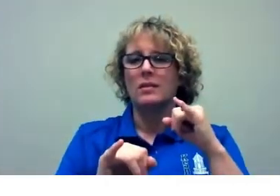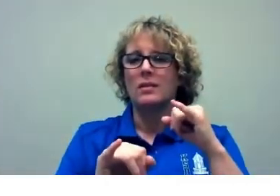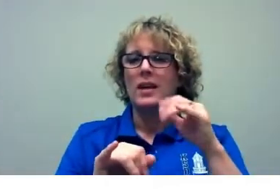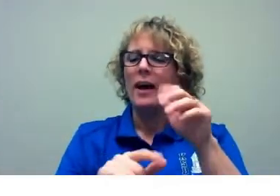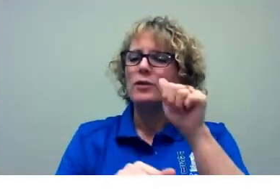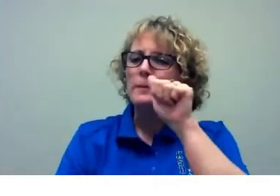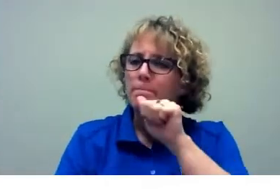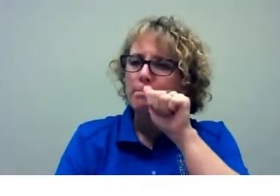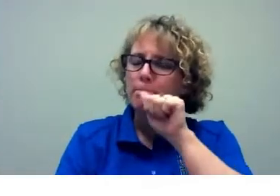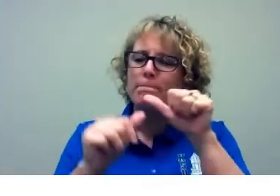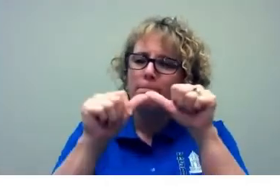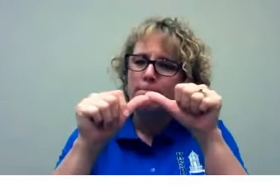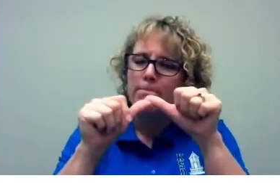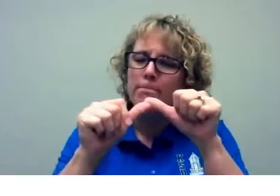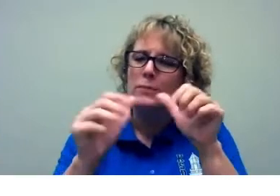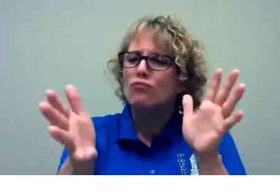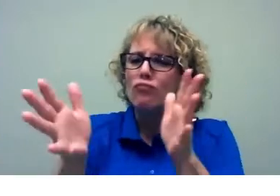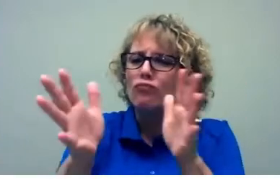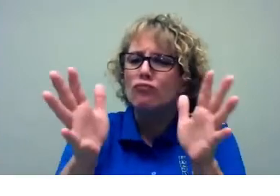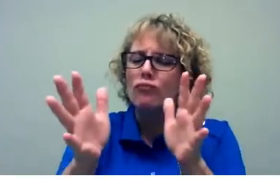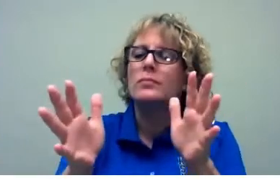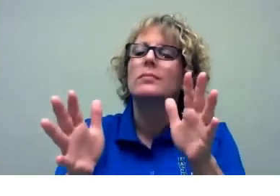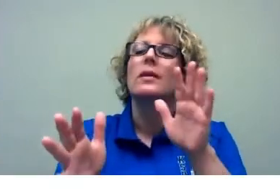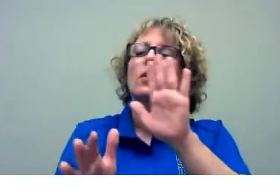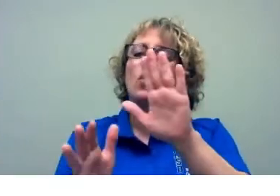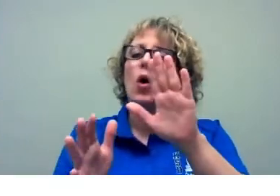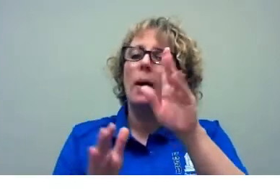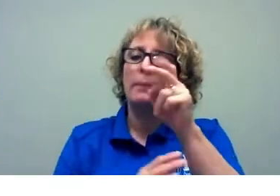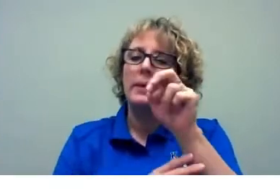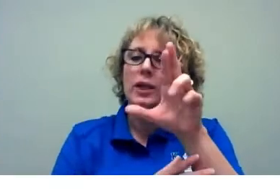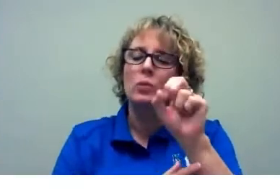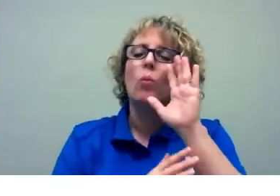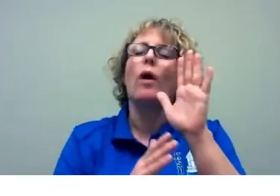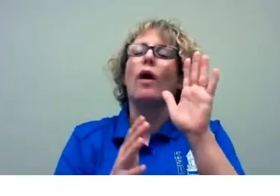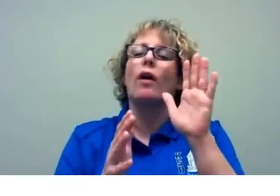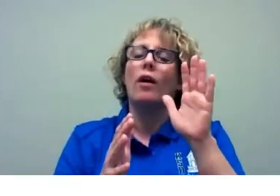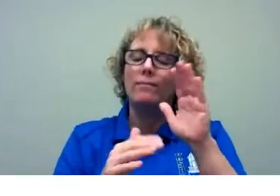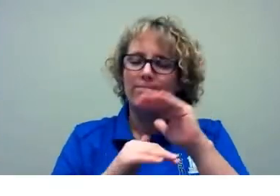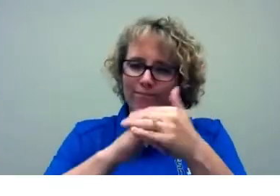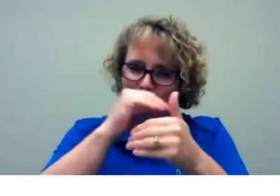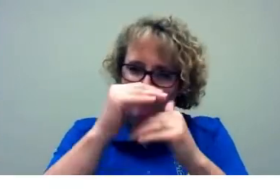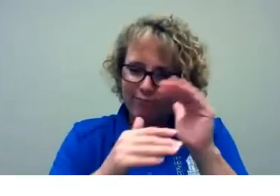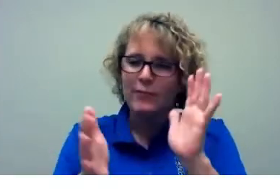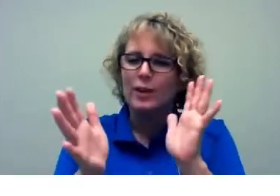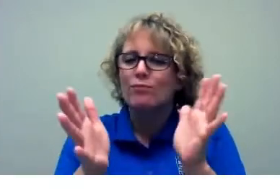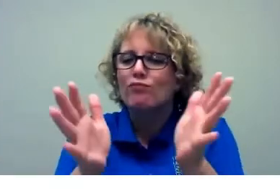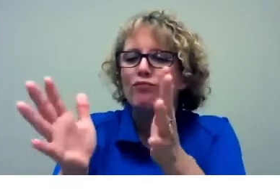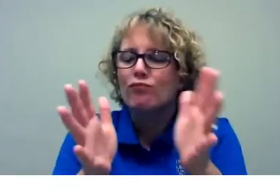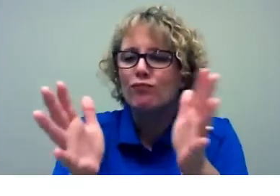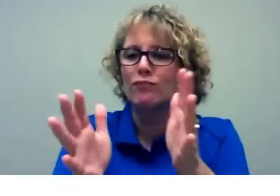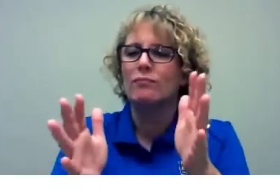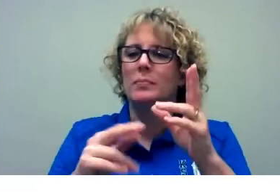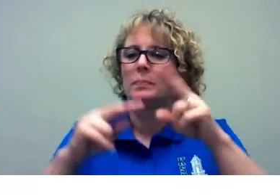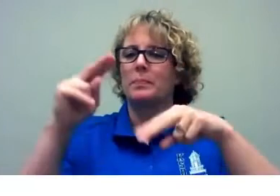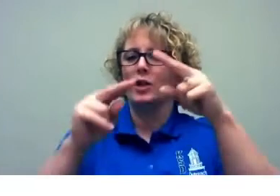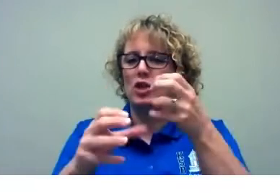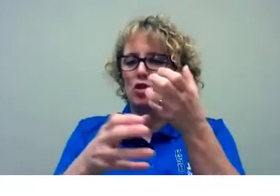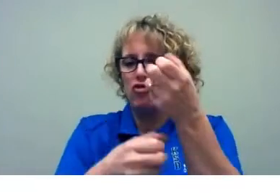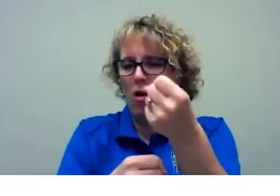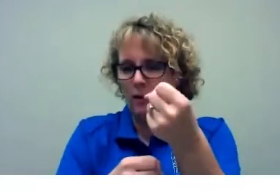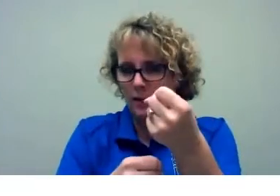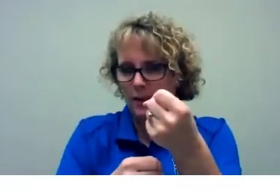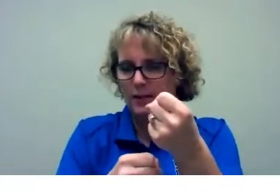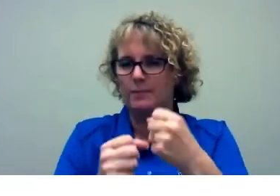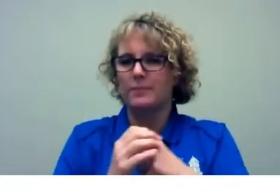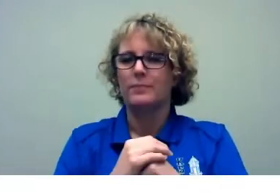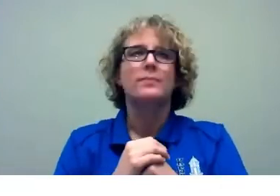When visiting with your families, you're building trust, and trust takes time, and that depends on individuals. So it